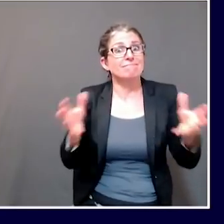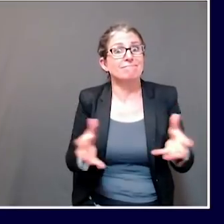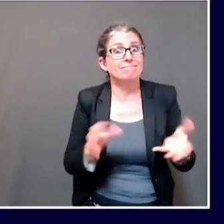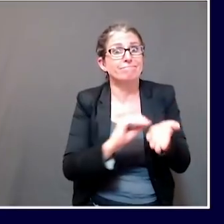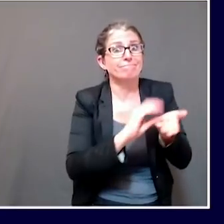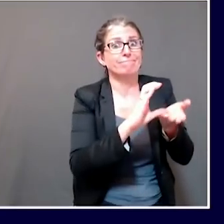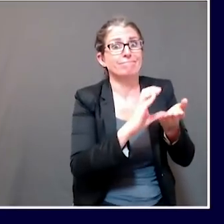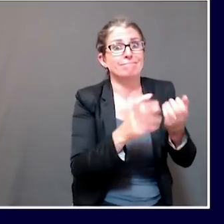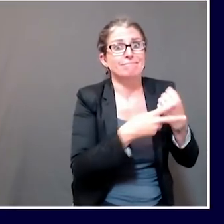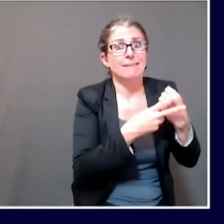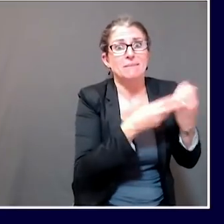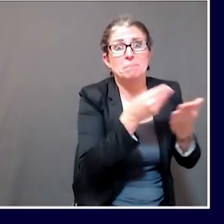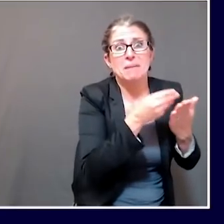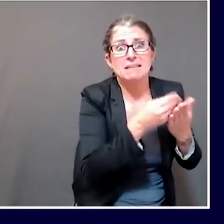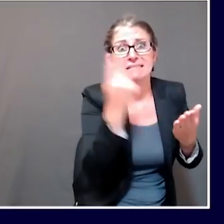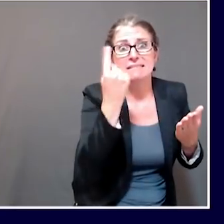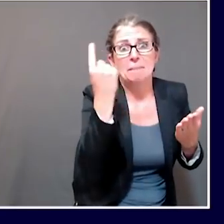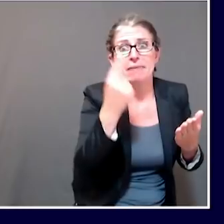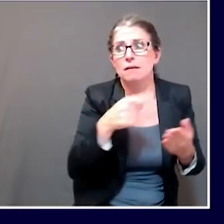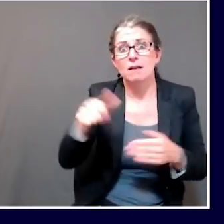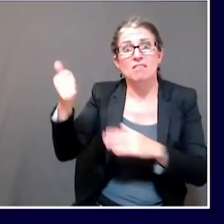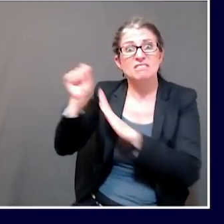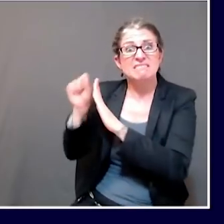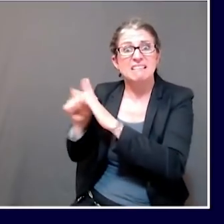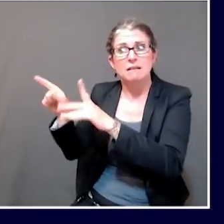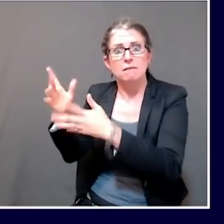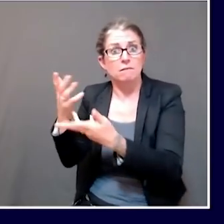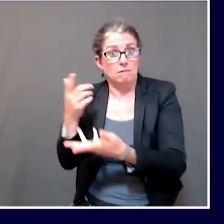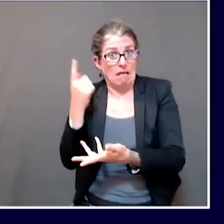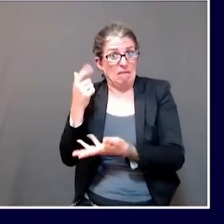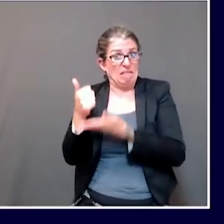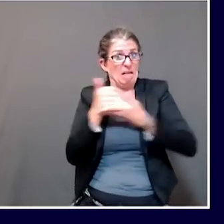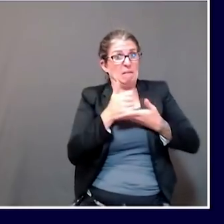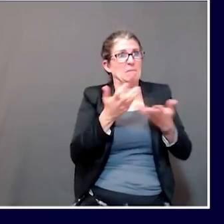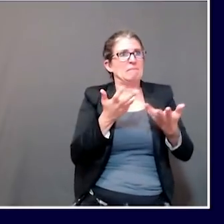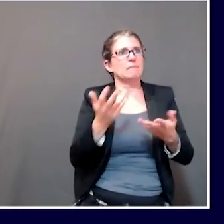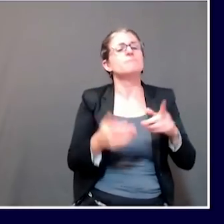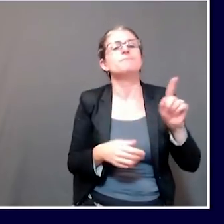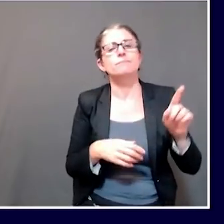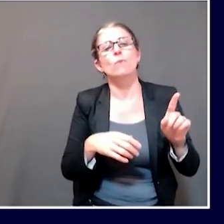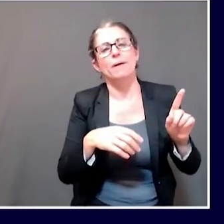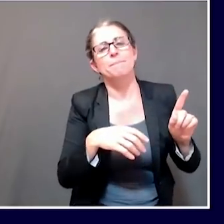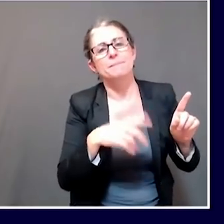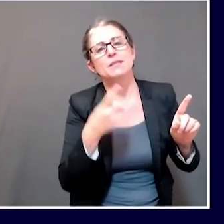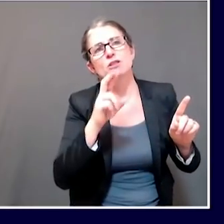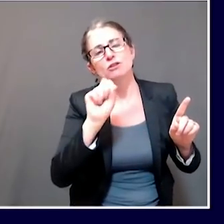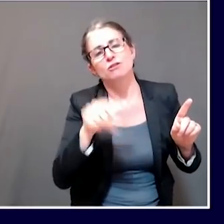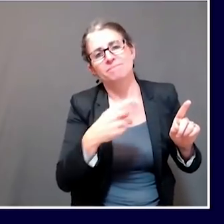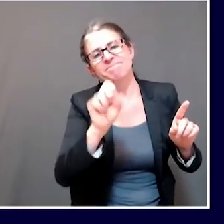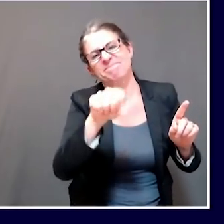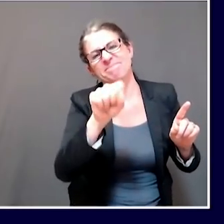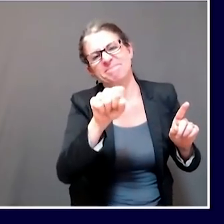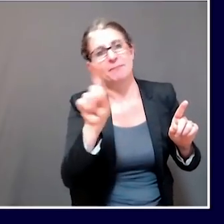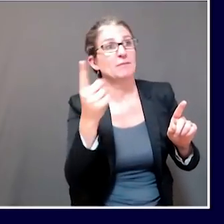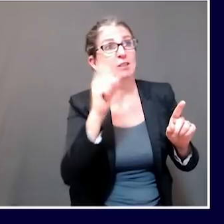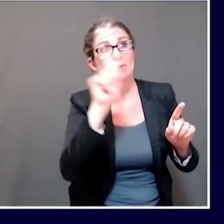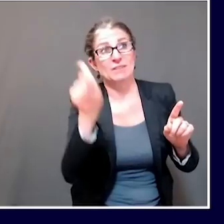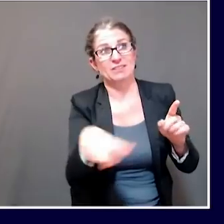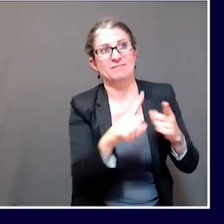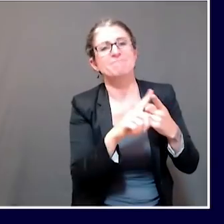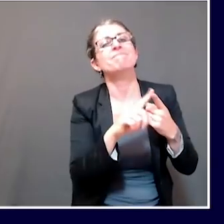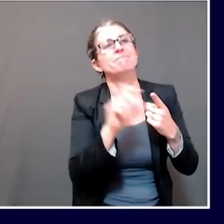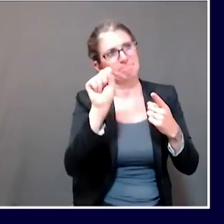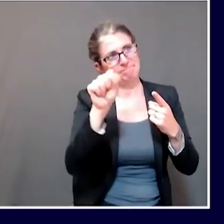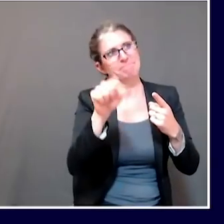yes, which is to say, being exempted from the 14-day quarantine or the not needing a negative